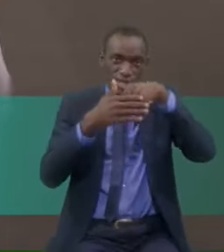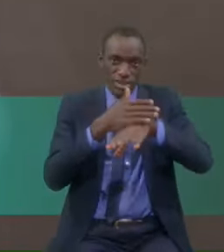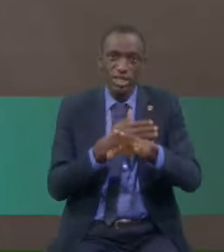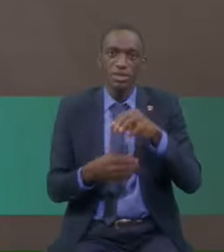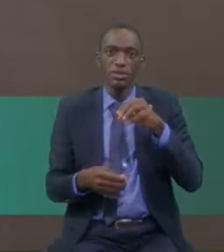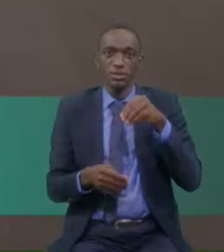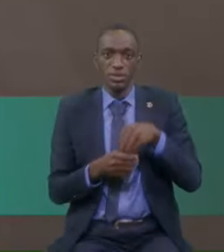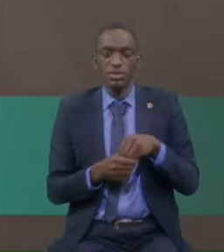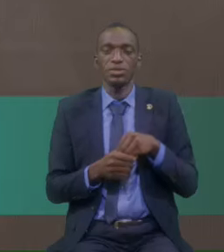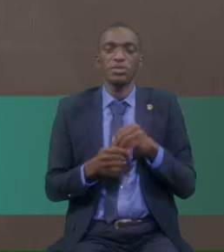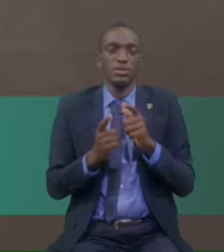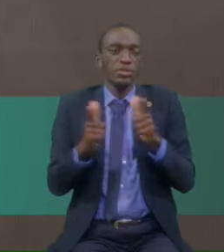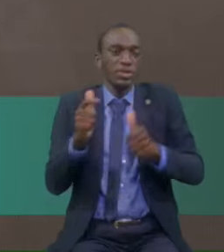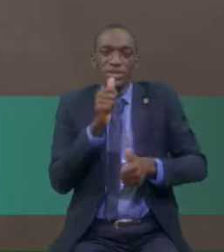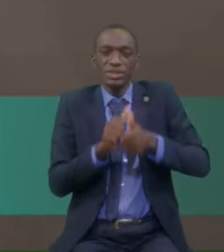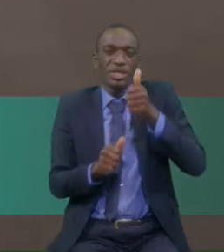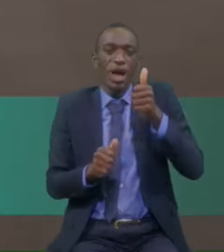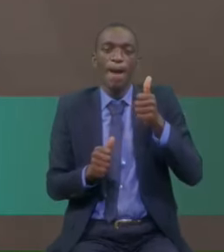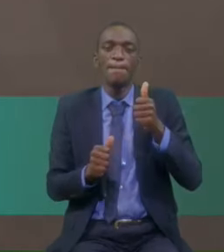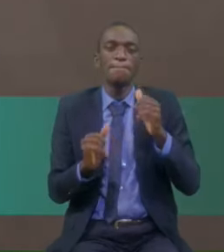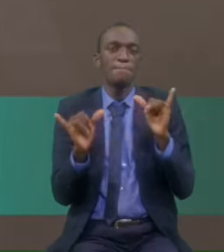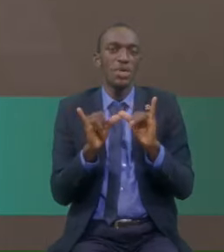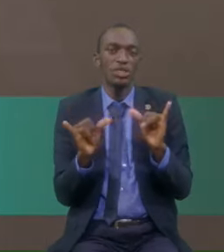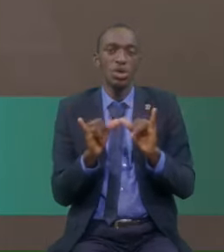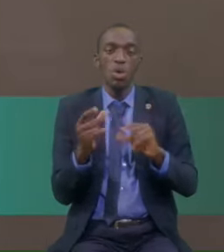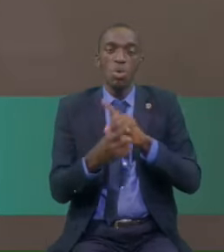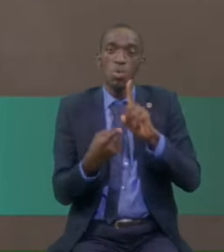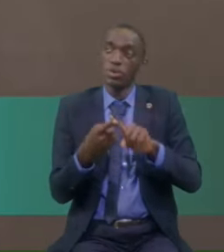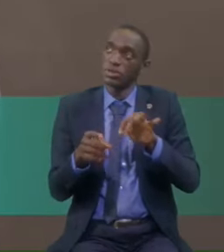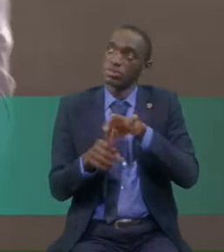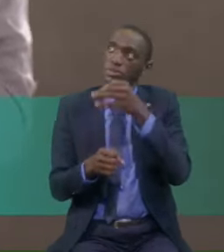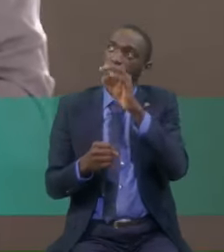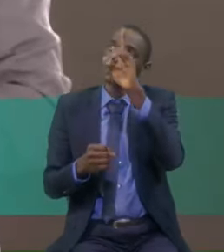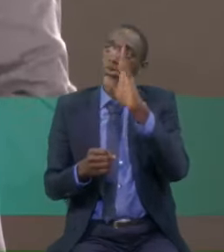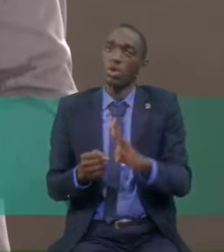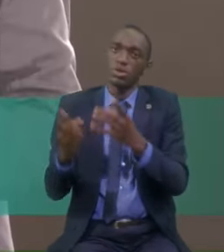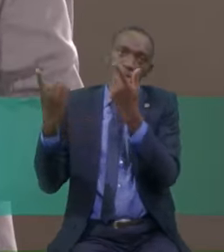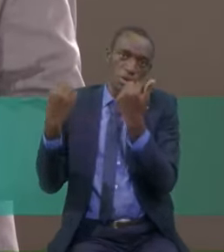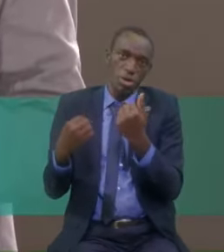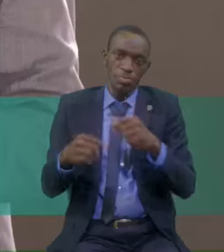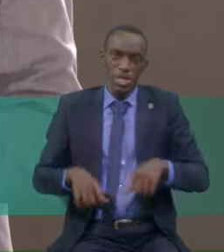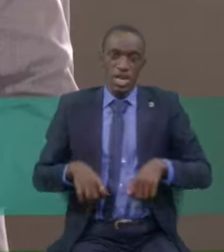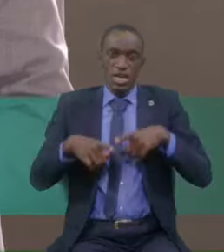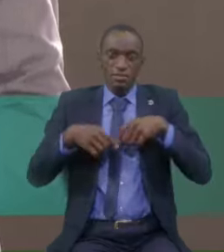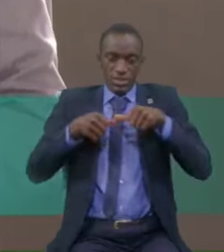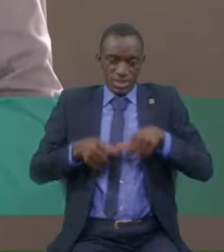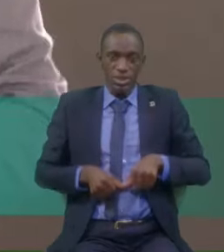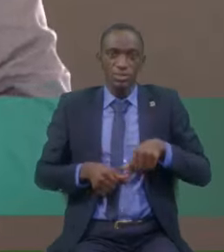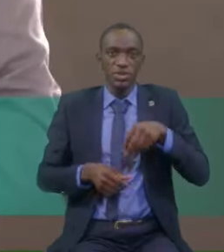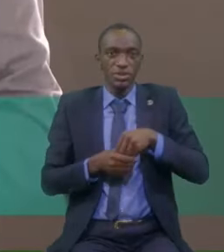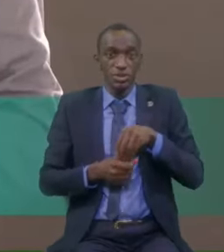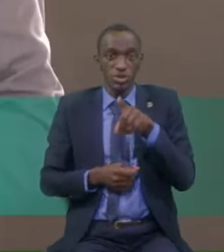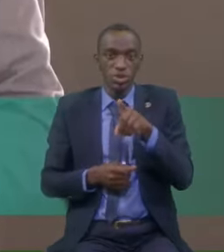to move and to live and abide inside you. Healing will take place through your ministry